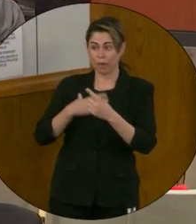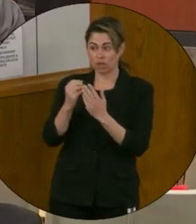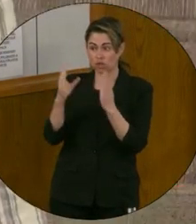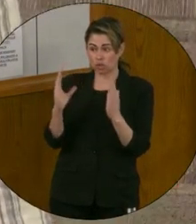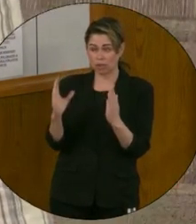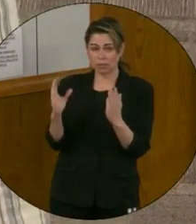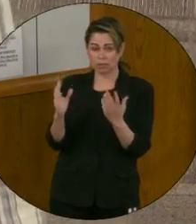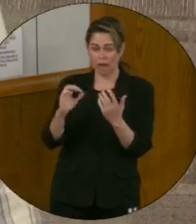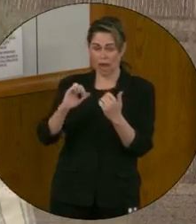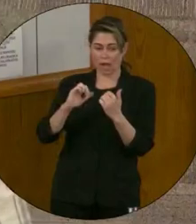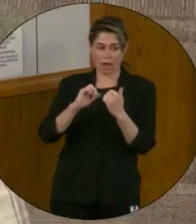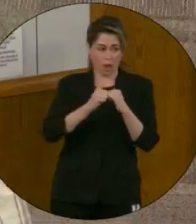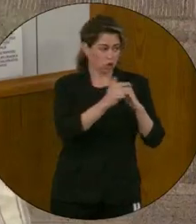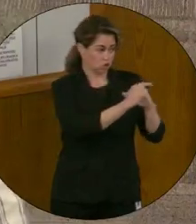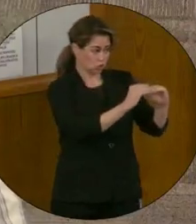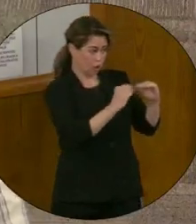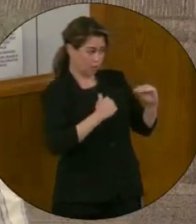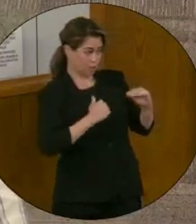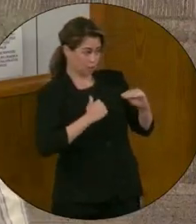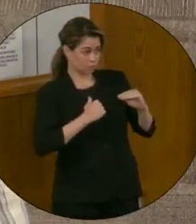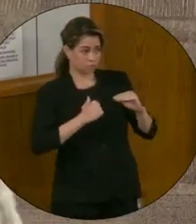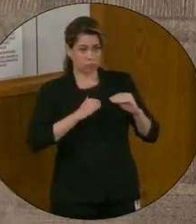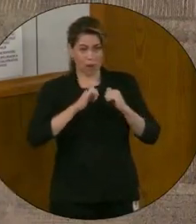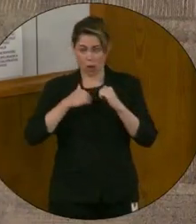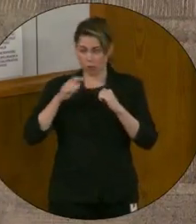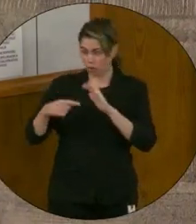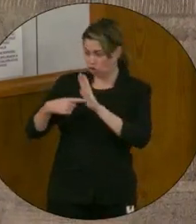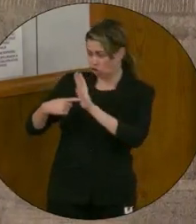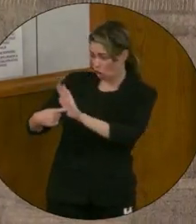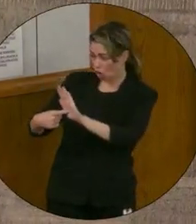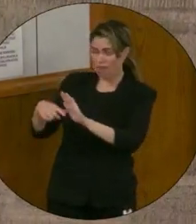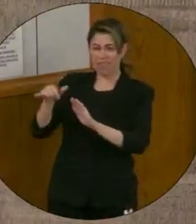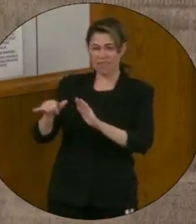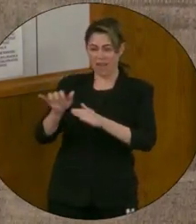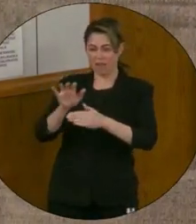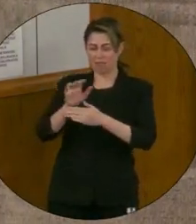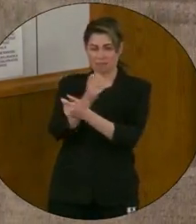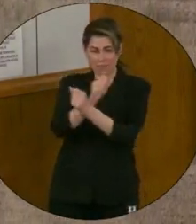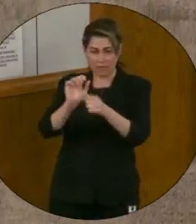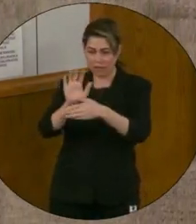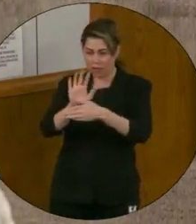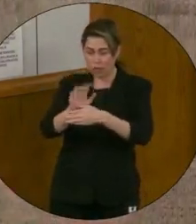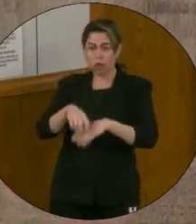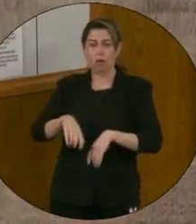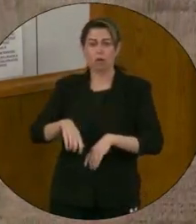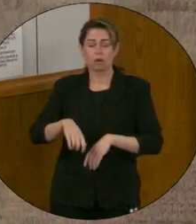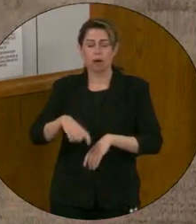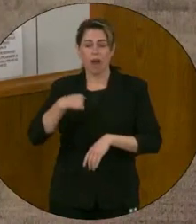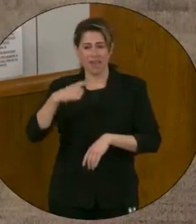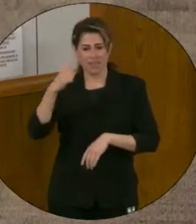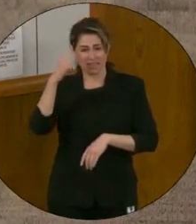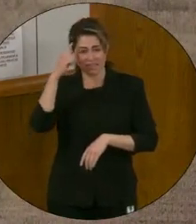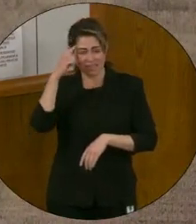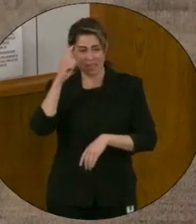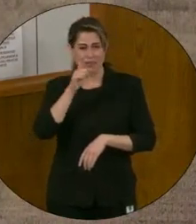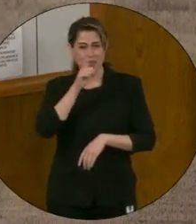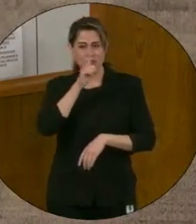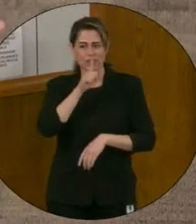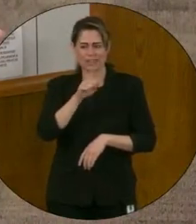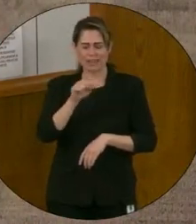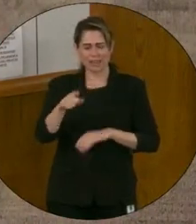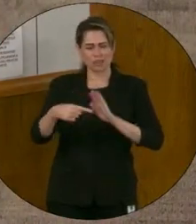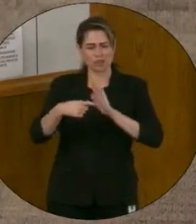way that I was instructed to show my video, or that video to the students. And I think that this is really emblematic of a